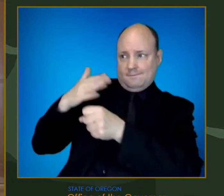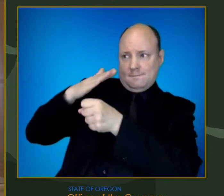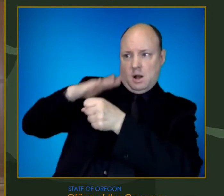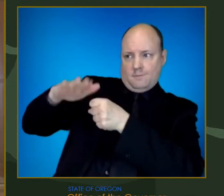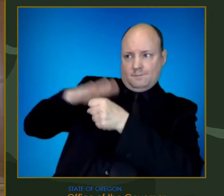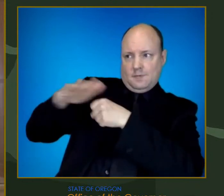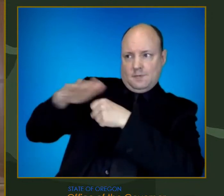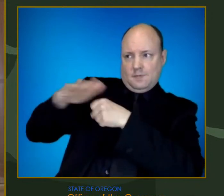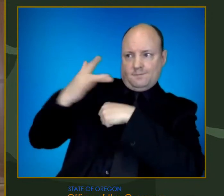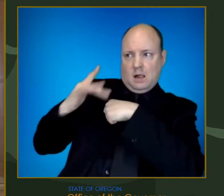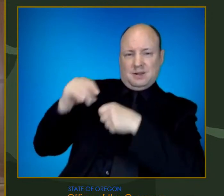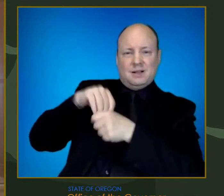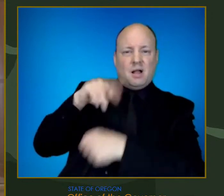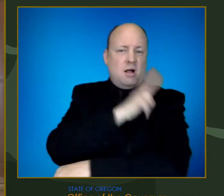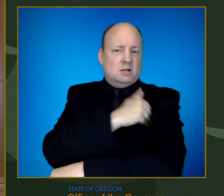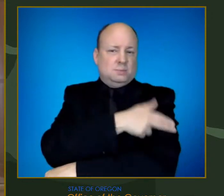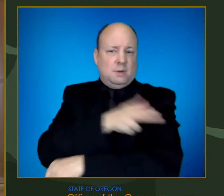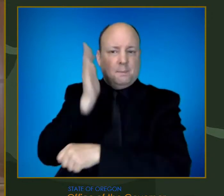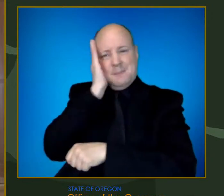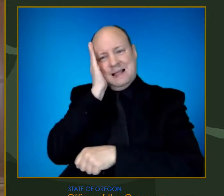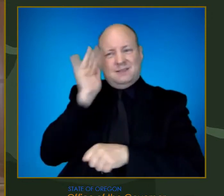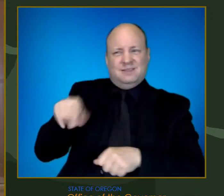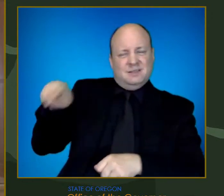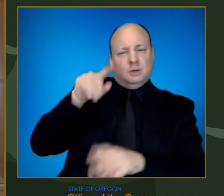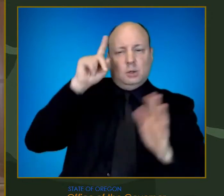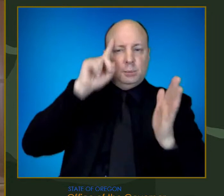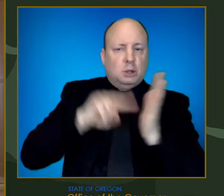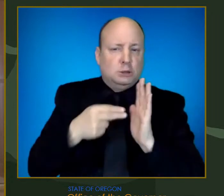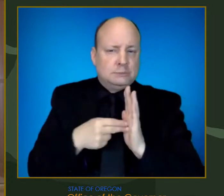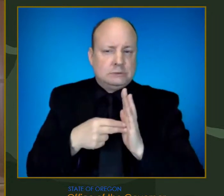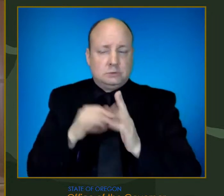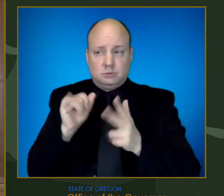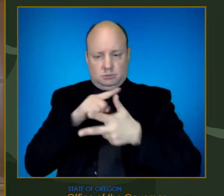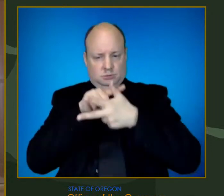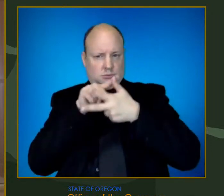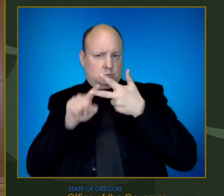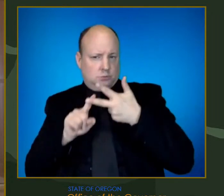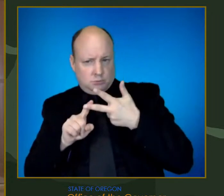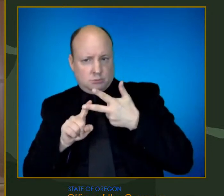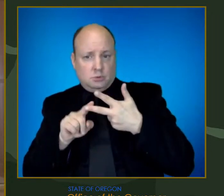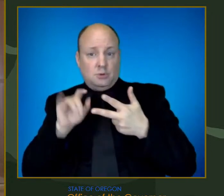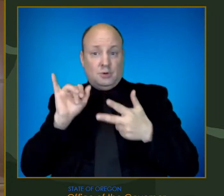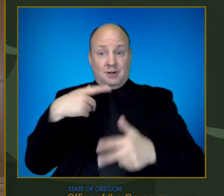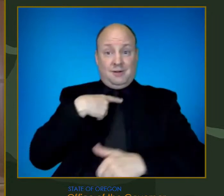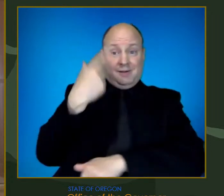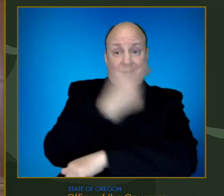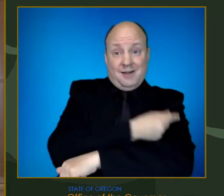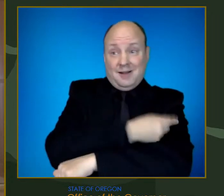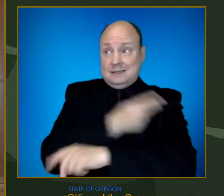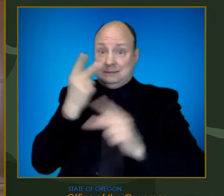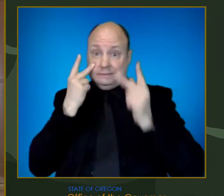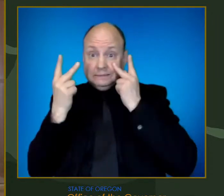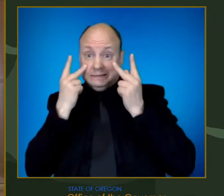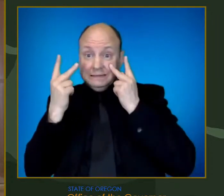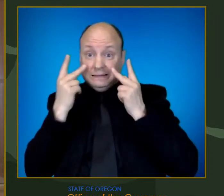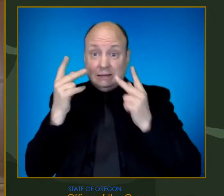workers. With the advent of vaccines, that dynamic has shifted.